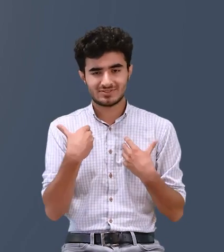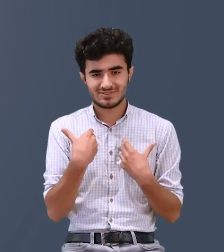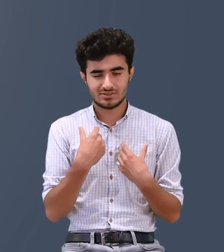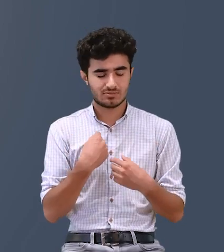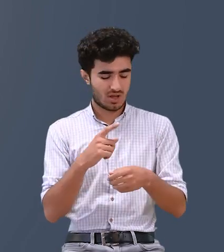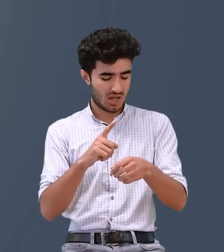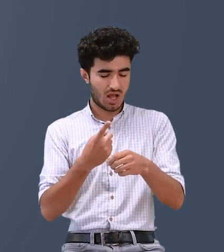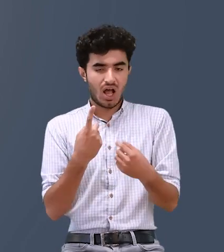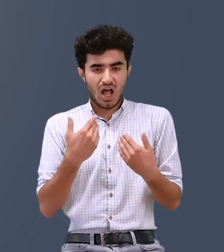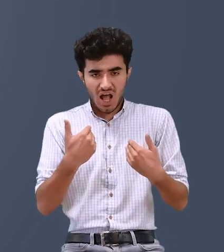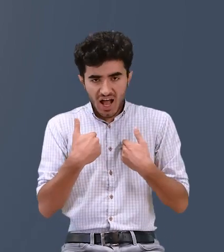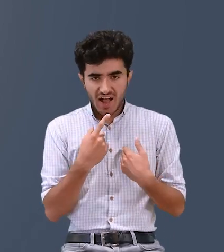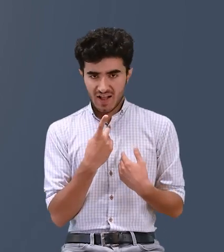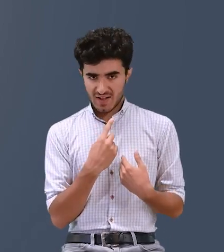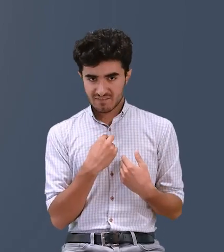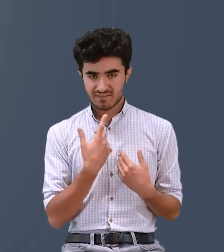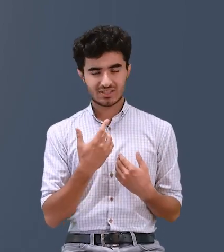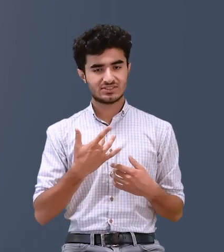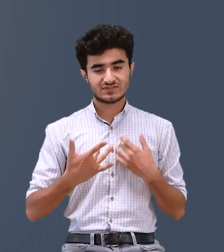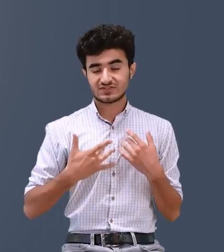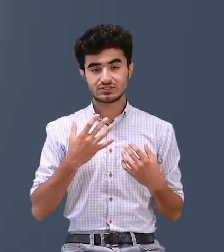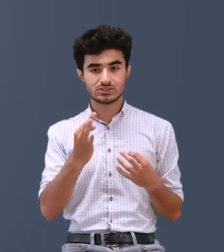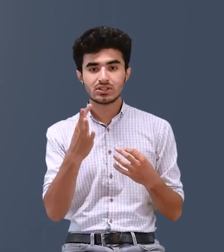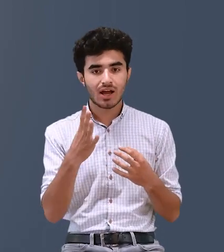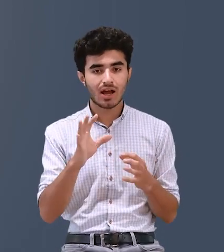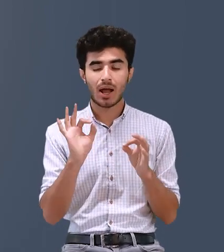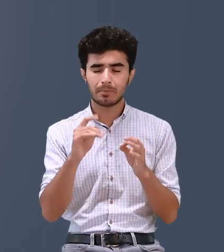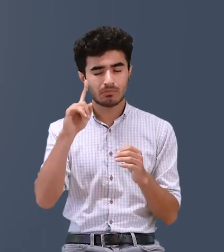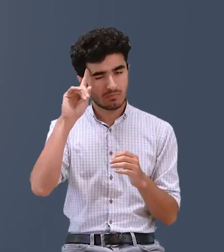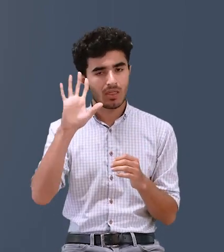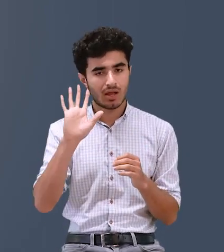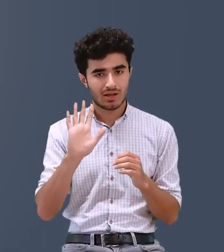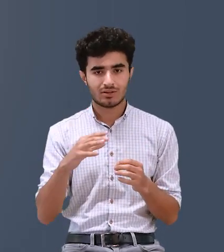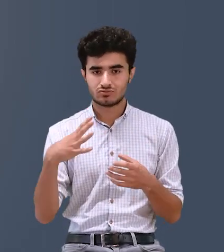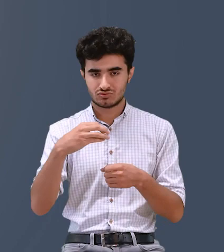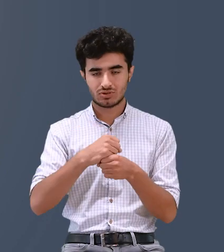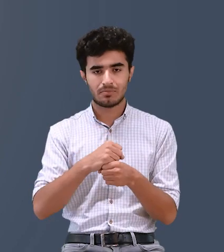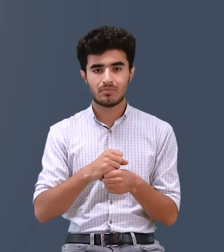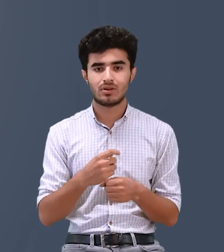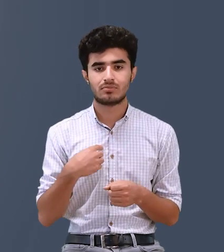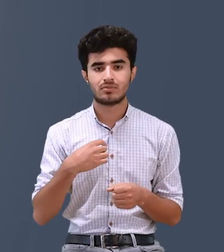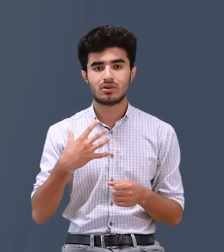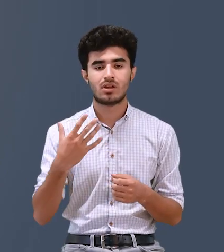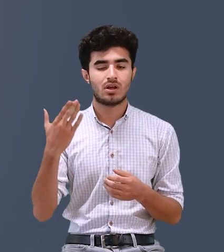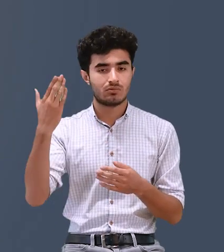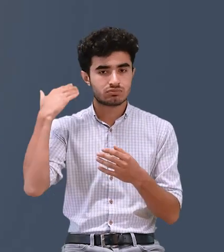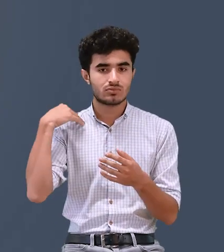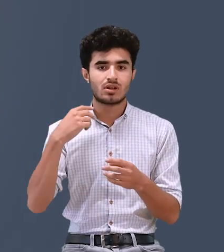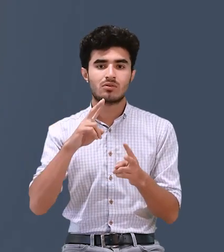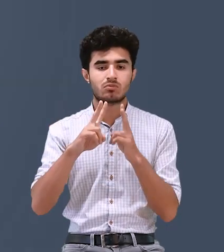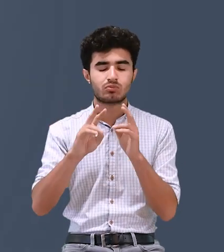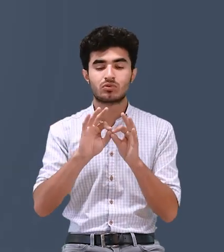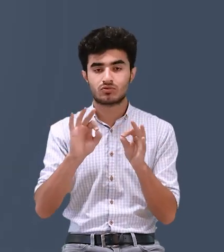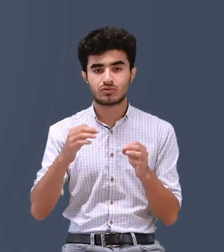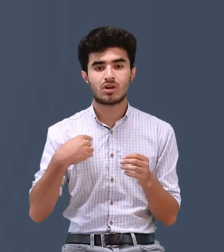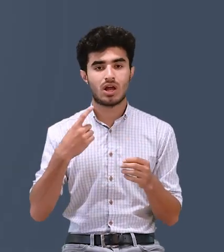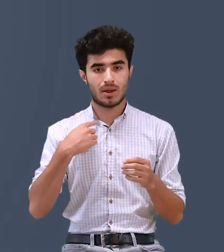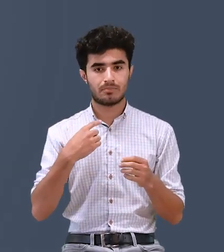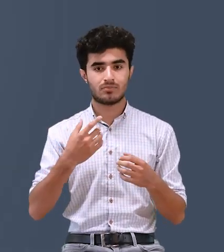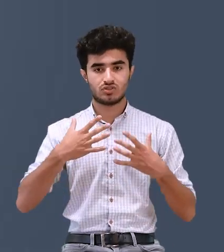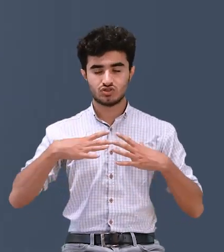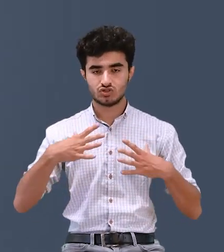our own skin. So over the course of my podcast with Isa, we spoke about, our own journeys and our